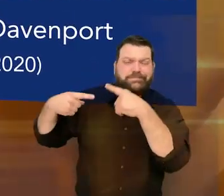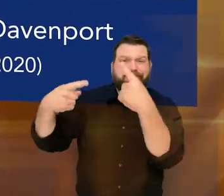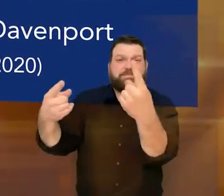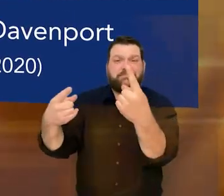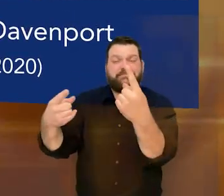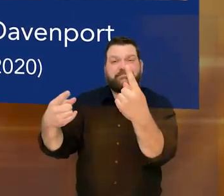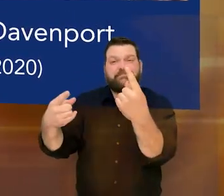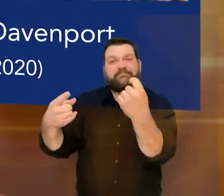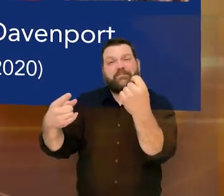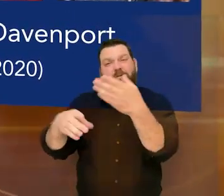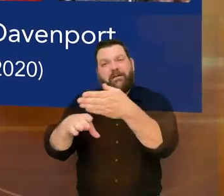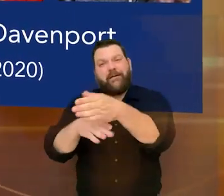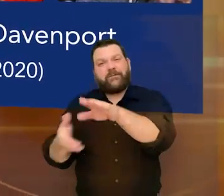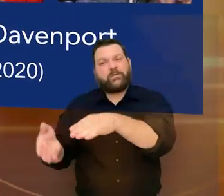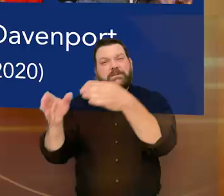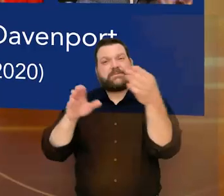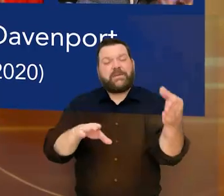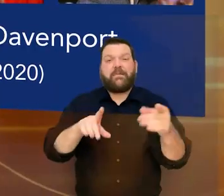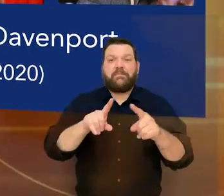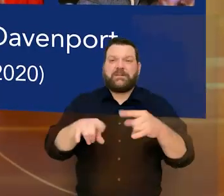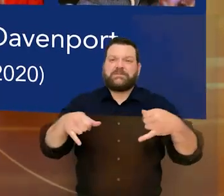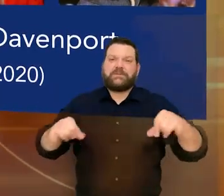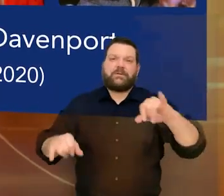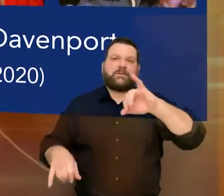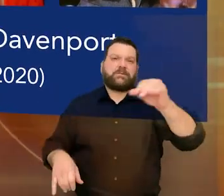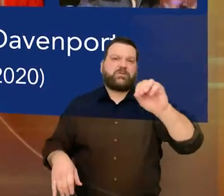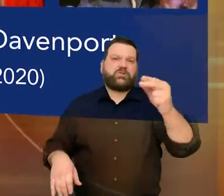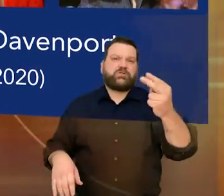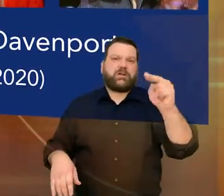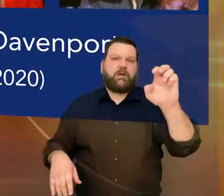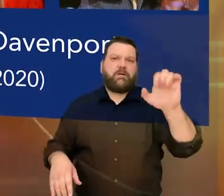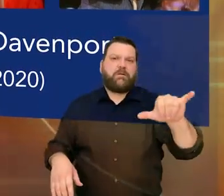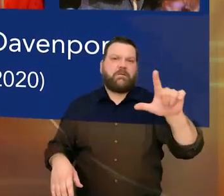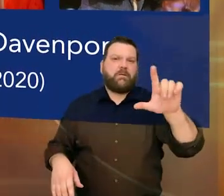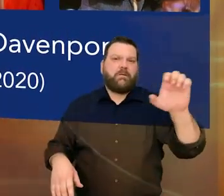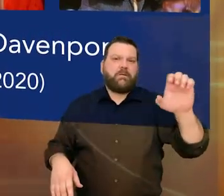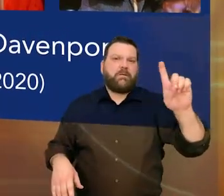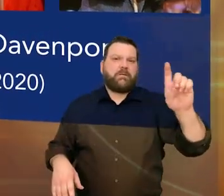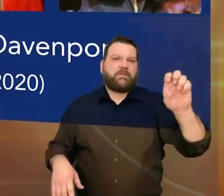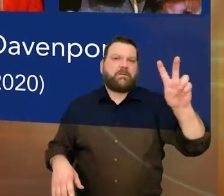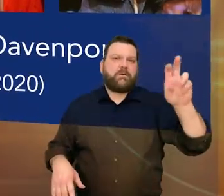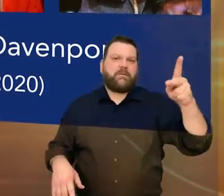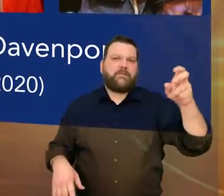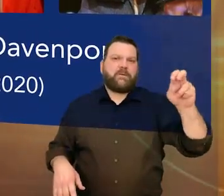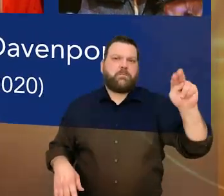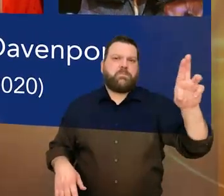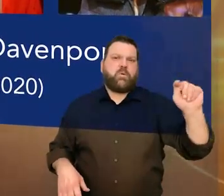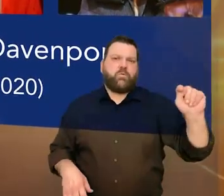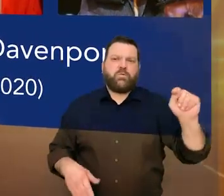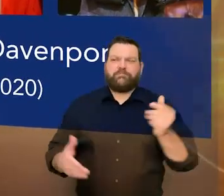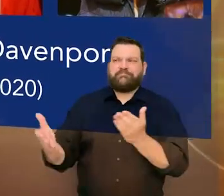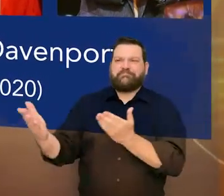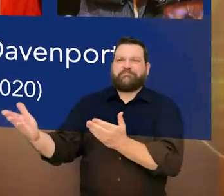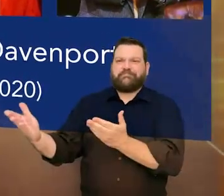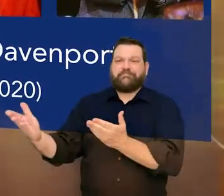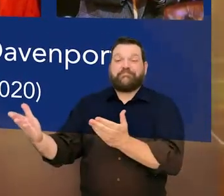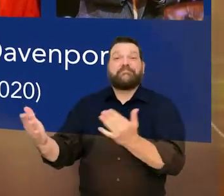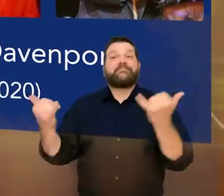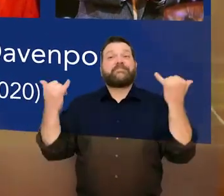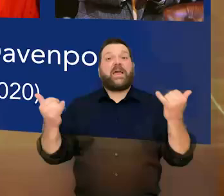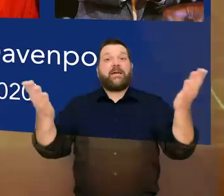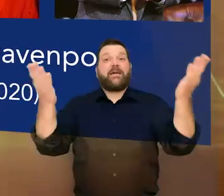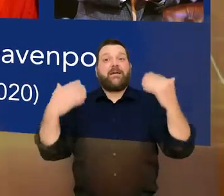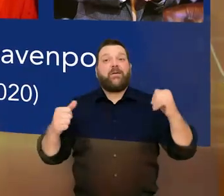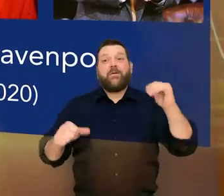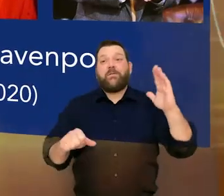funky Olympus. It is an honor to present the 2020 Elliot Norton Prize for